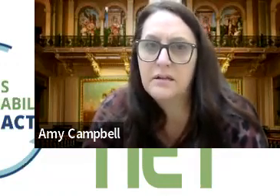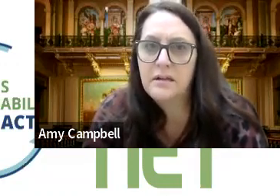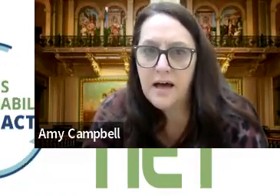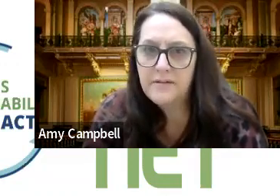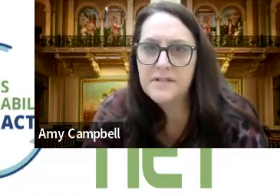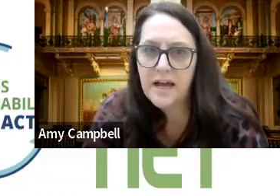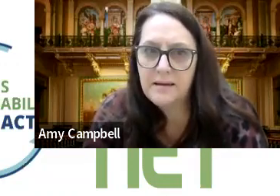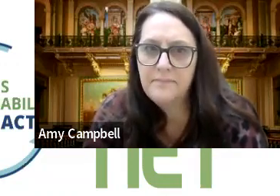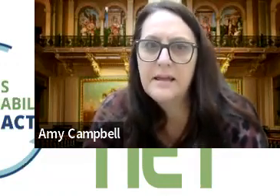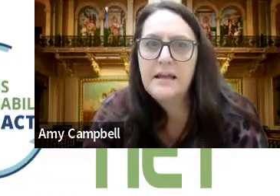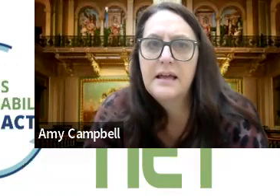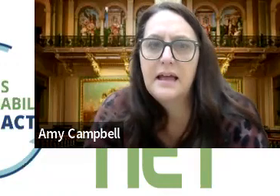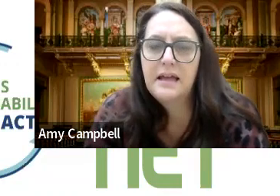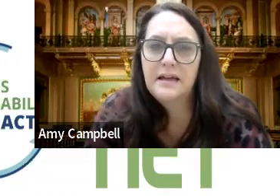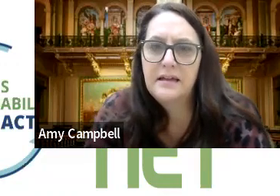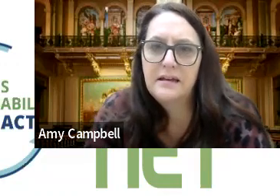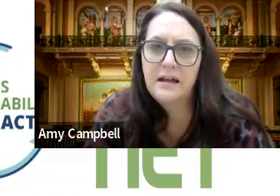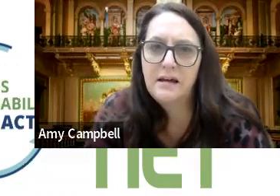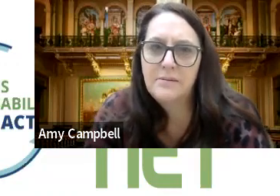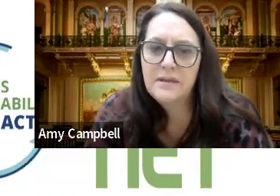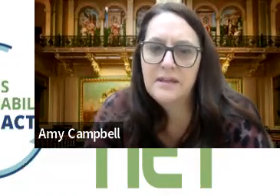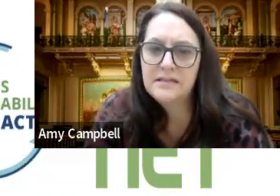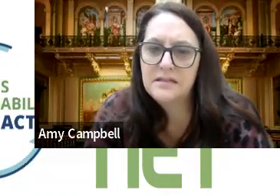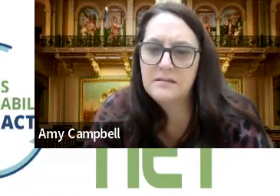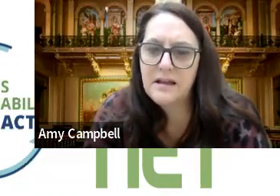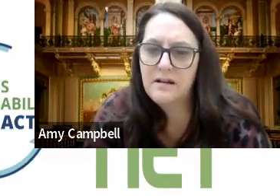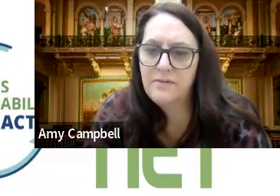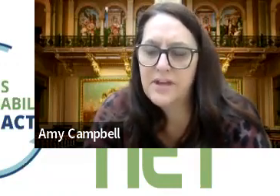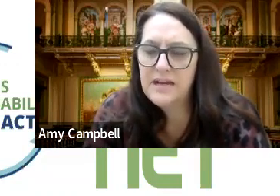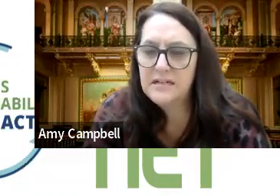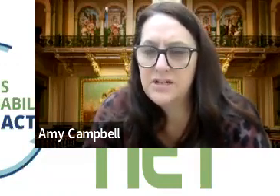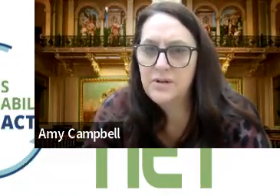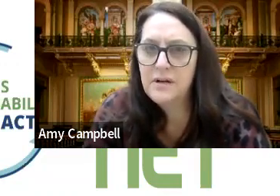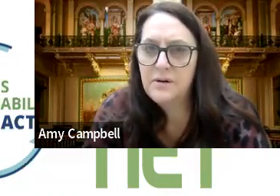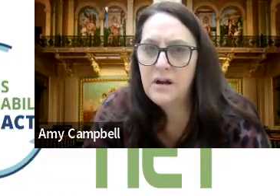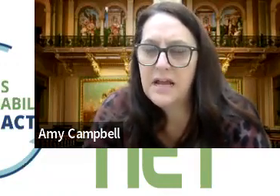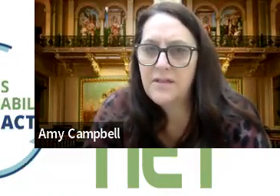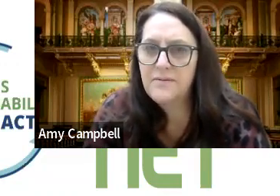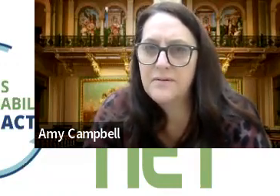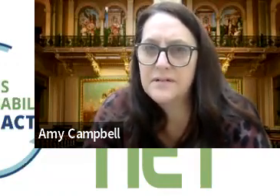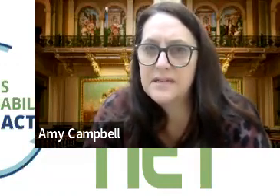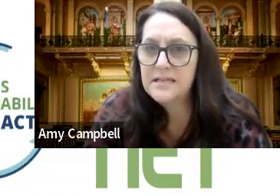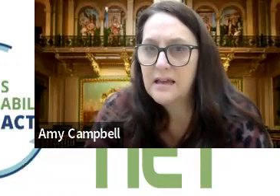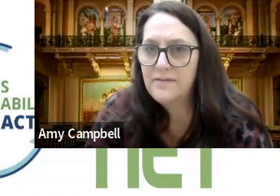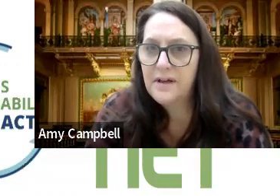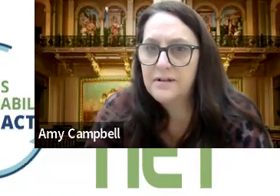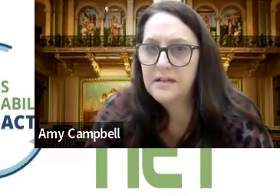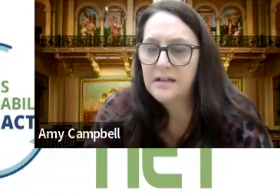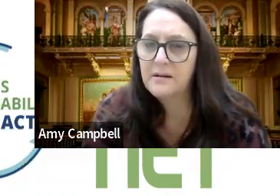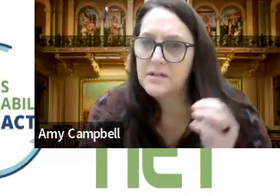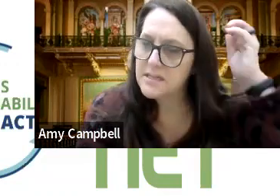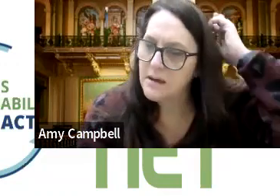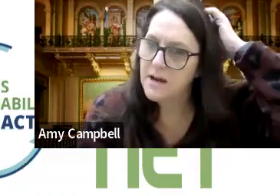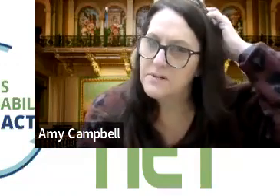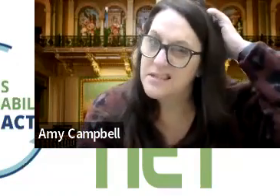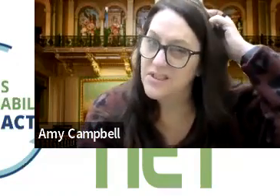take a lot of time. And that's kind of what they need to do in order to get through to the second funnel